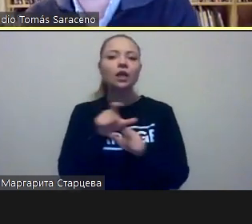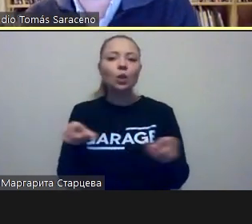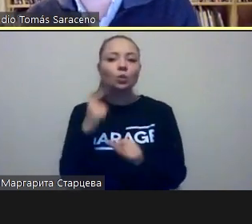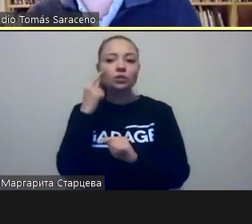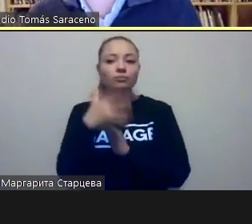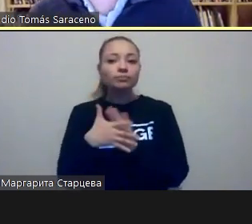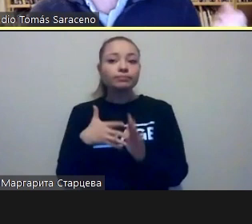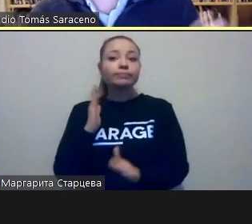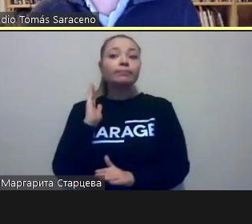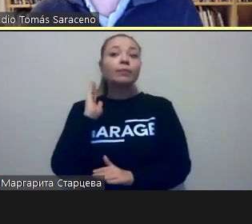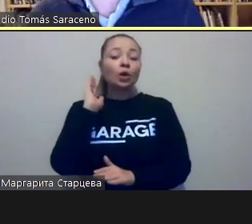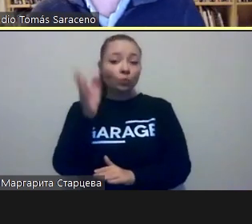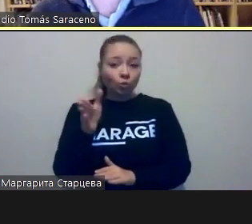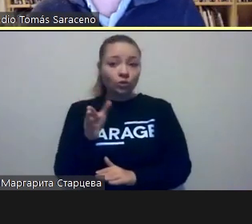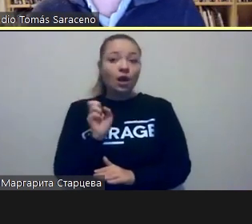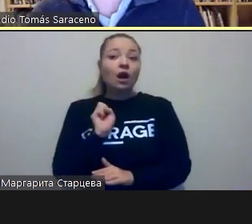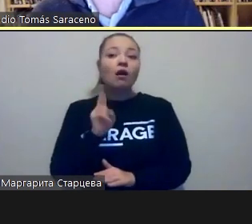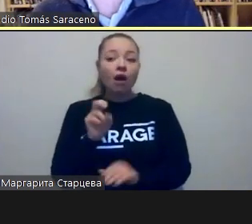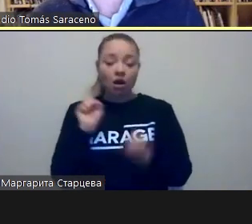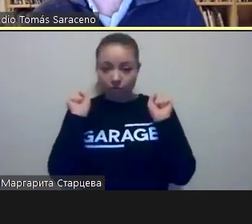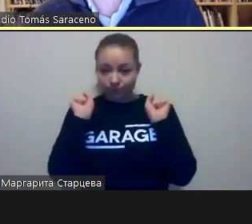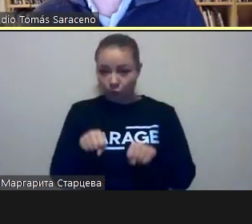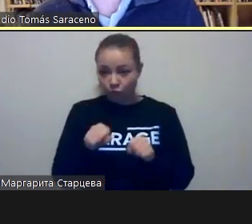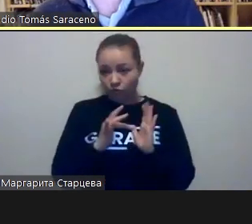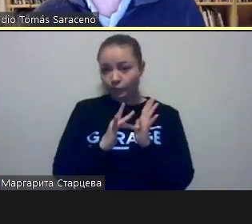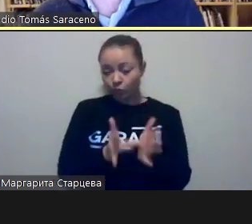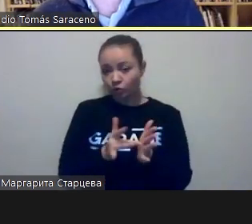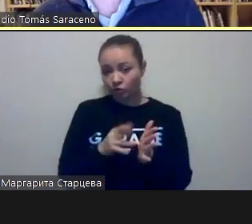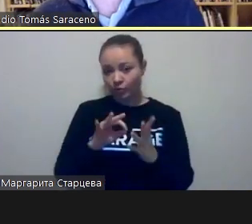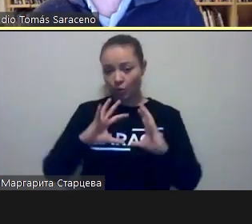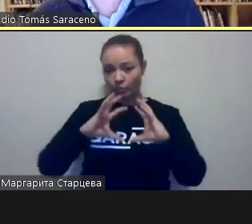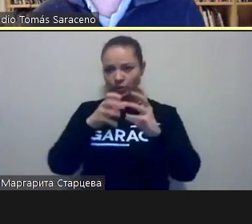using batteries or any other source of